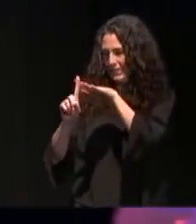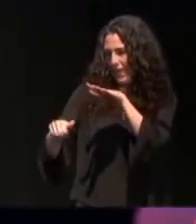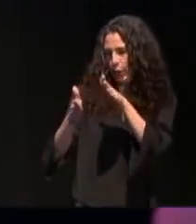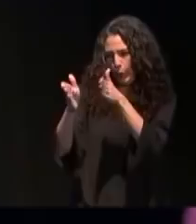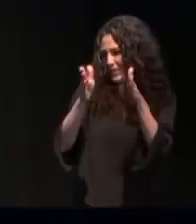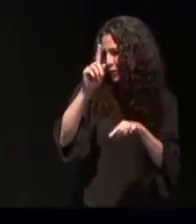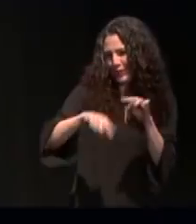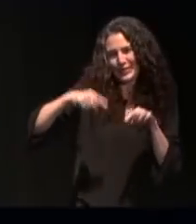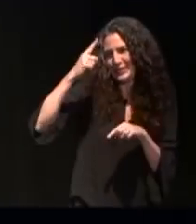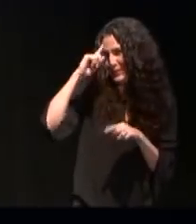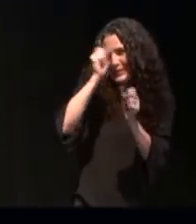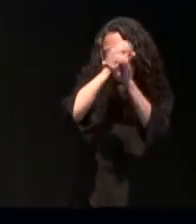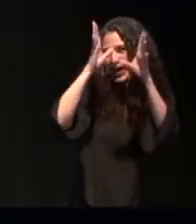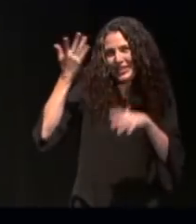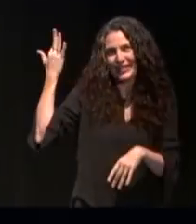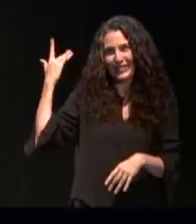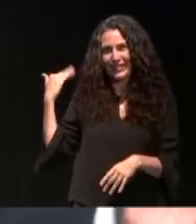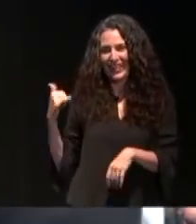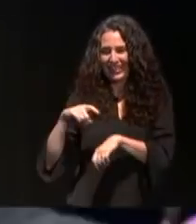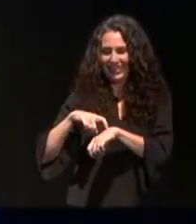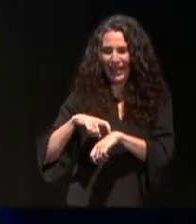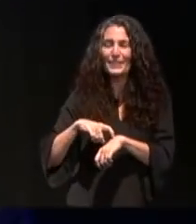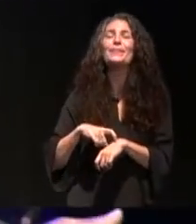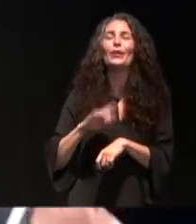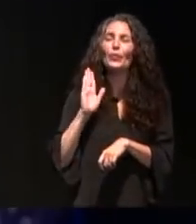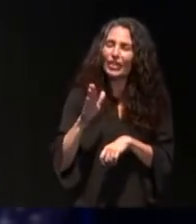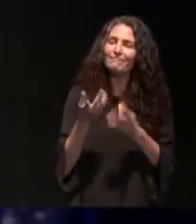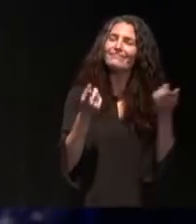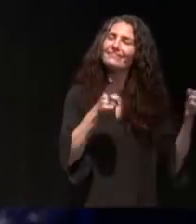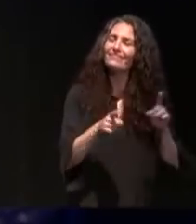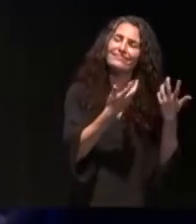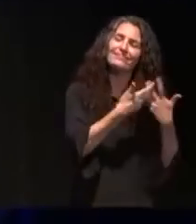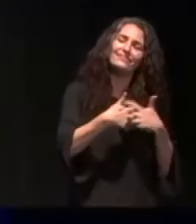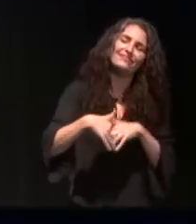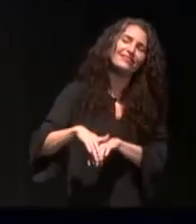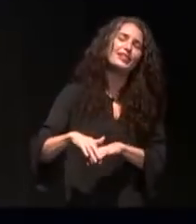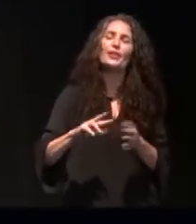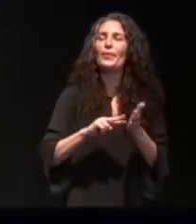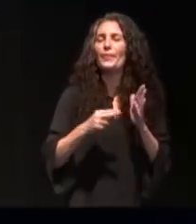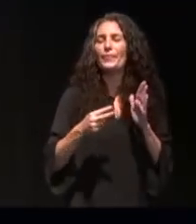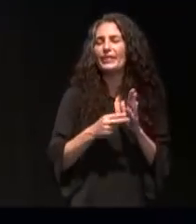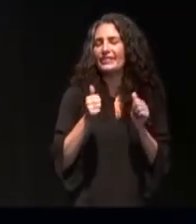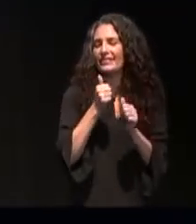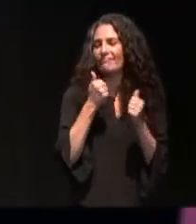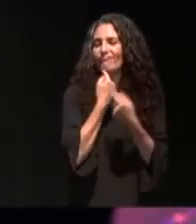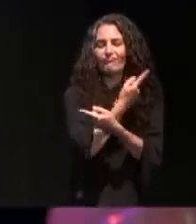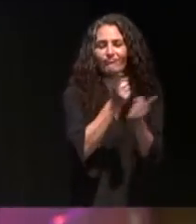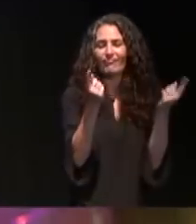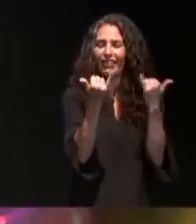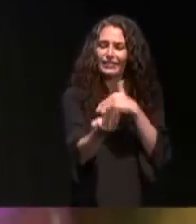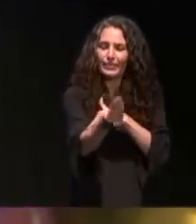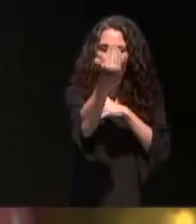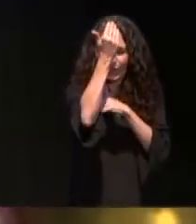even imagine at that particular time. And so all that is being said this morning is join